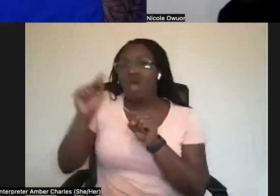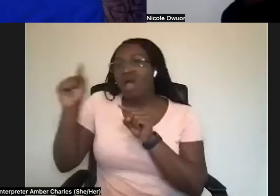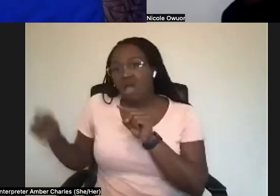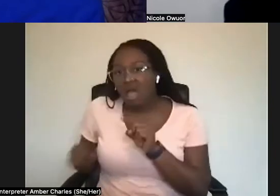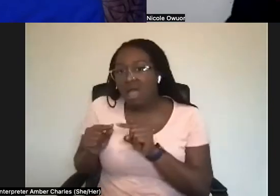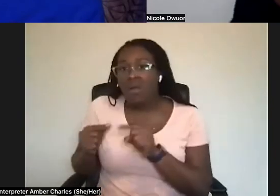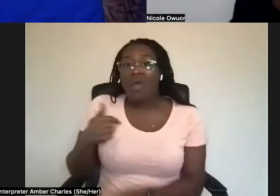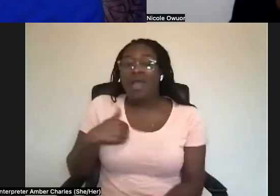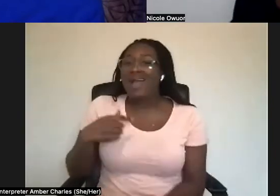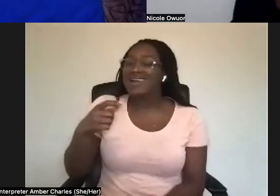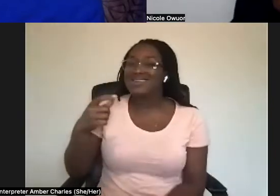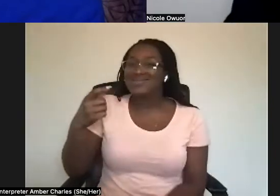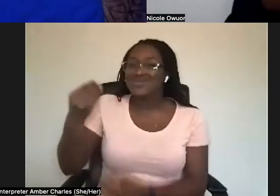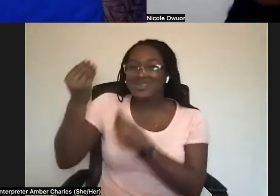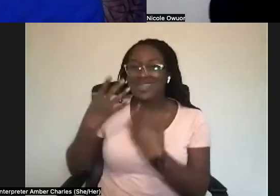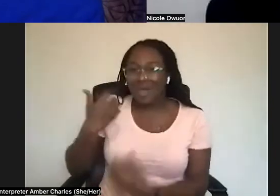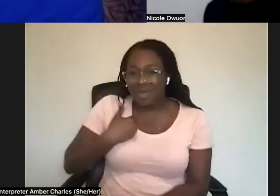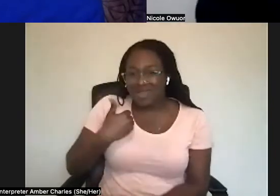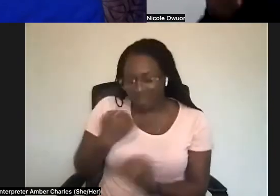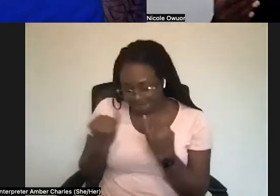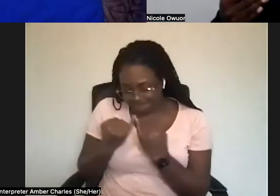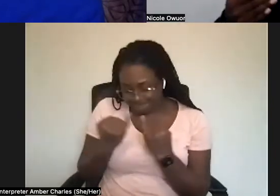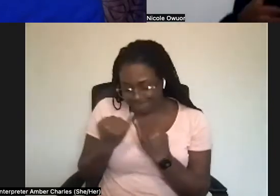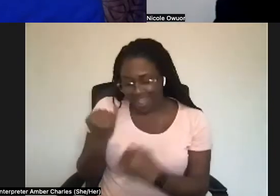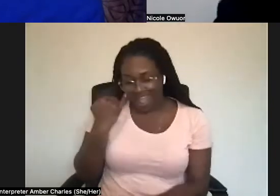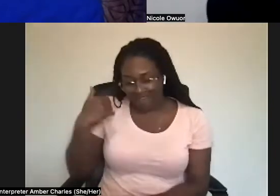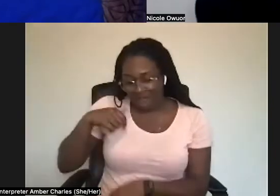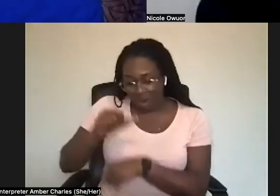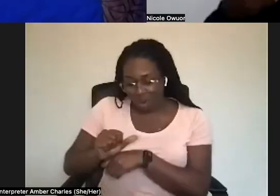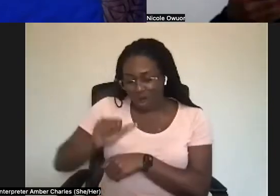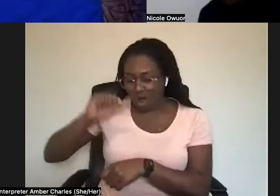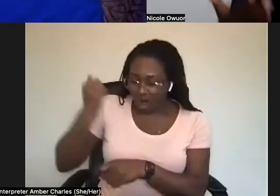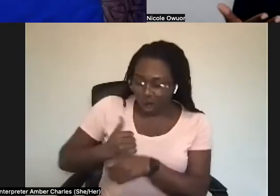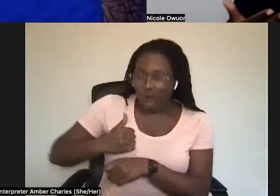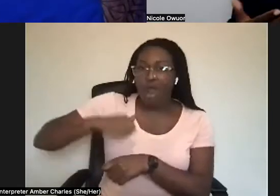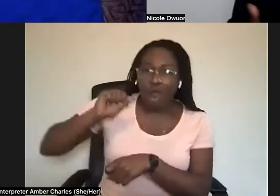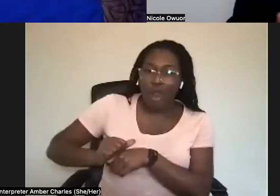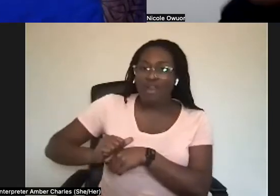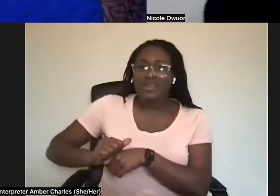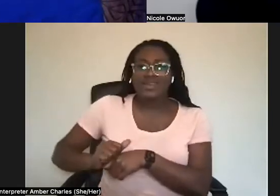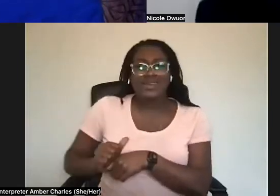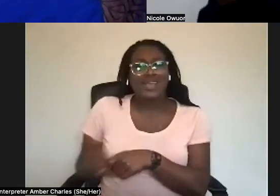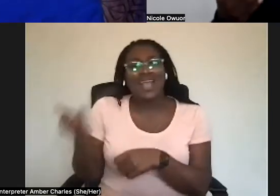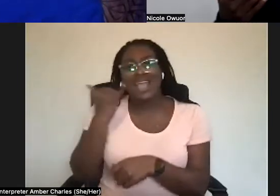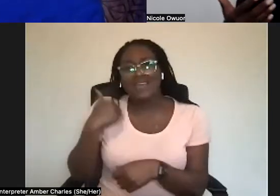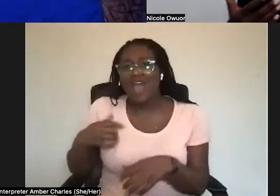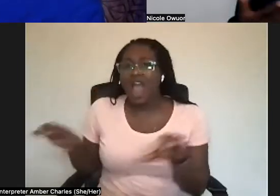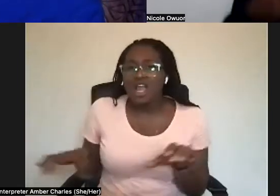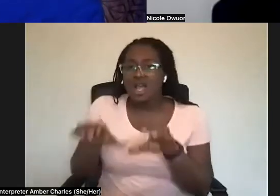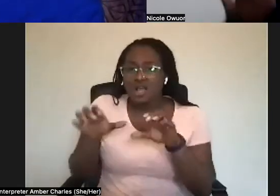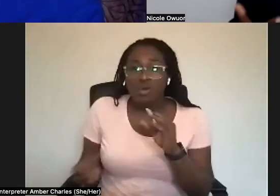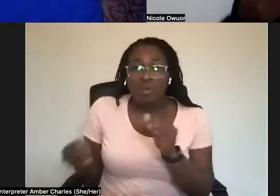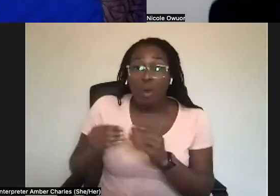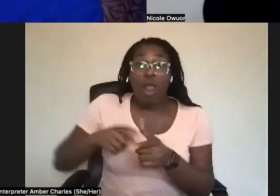just keep telling myself, if I work harder, if I put in more, then they will understand